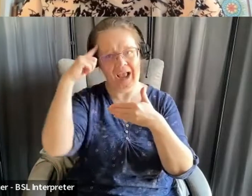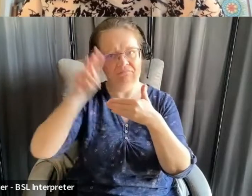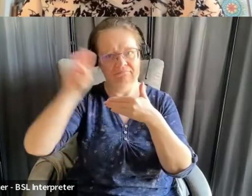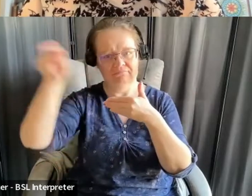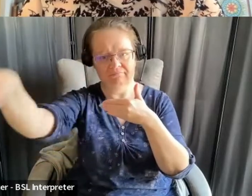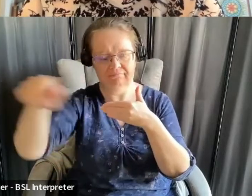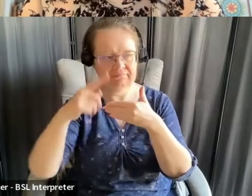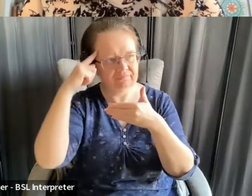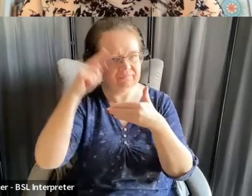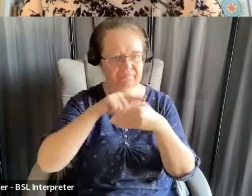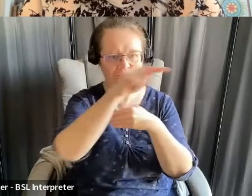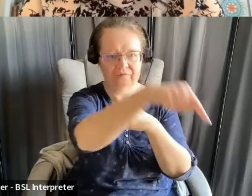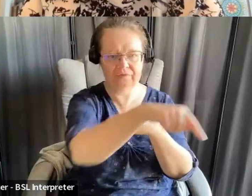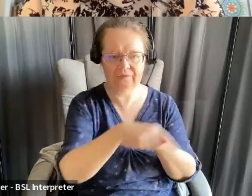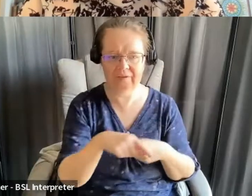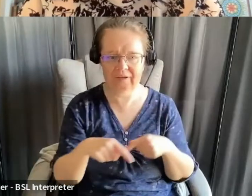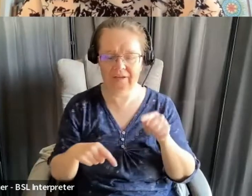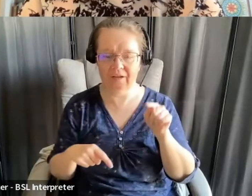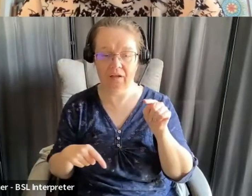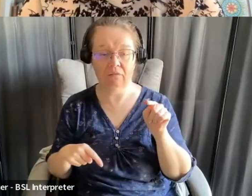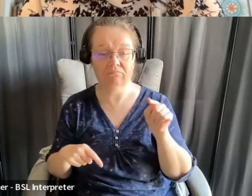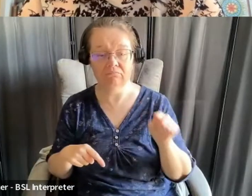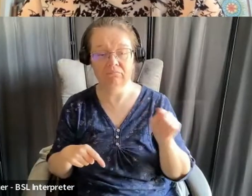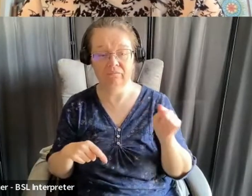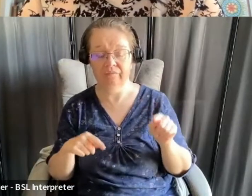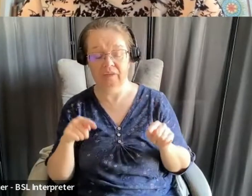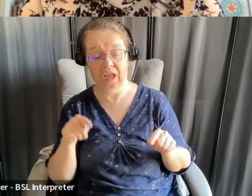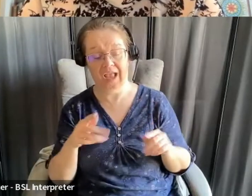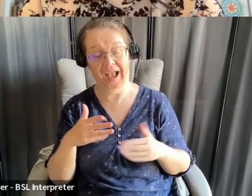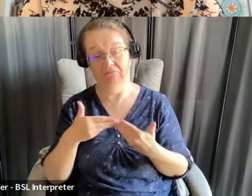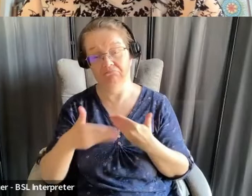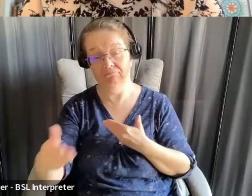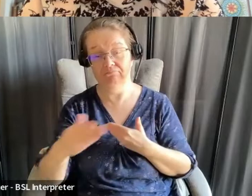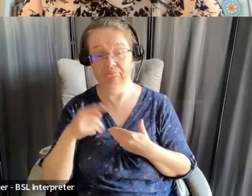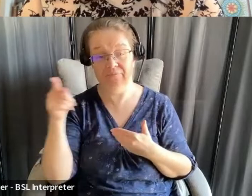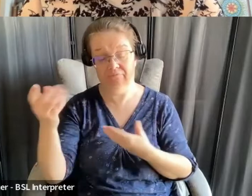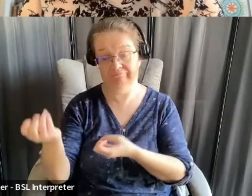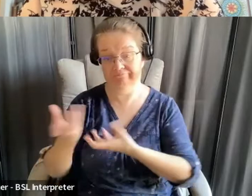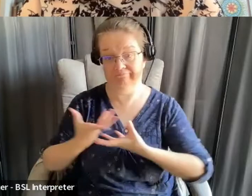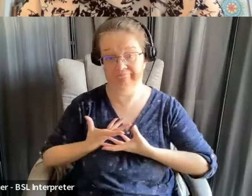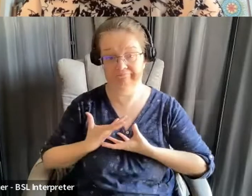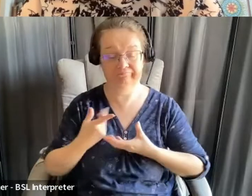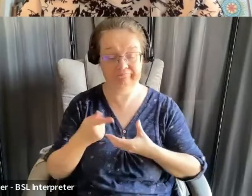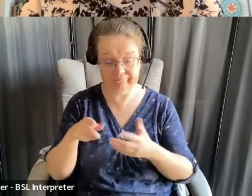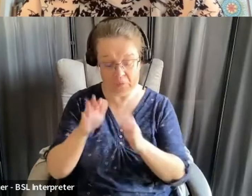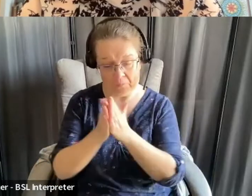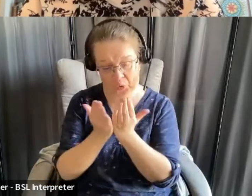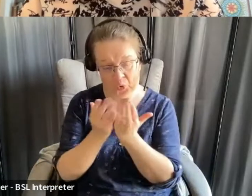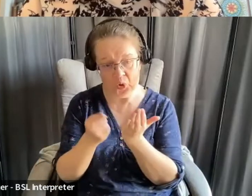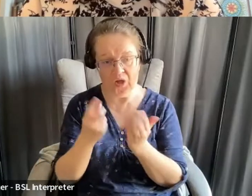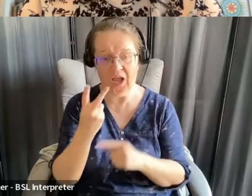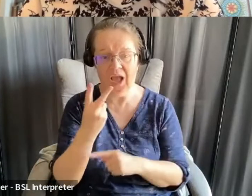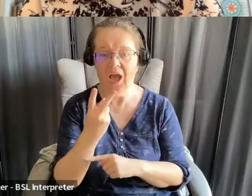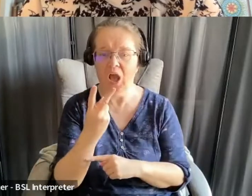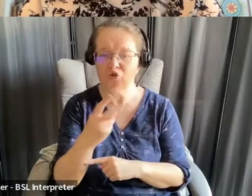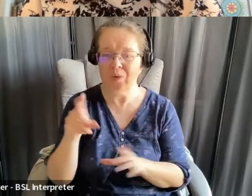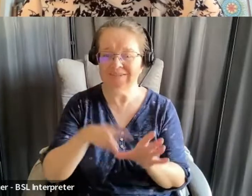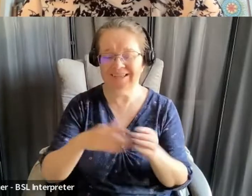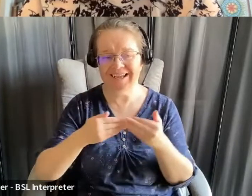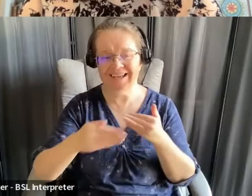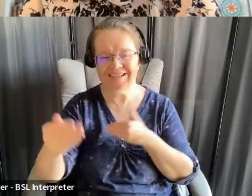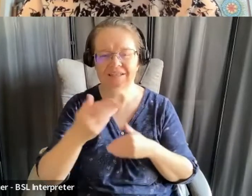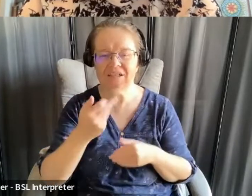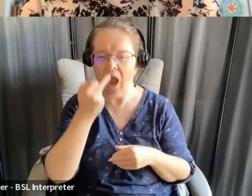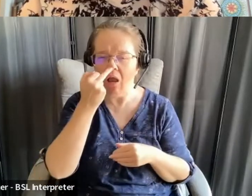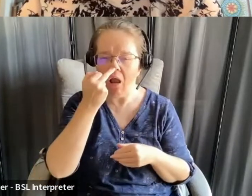law is going to be transformed in the next 20 years, thanks to the introduction of artificial intelligence and